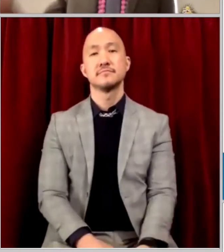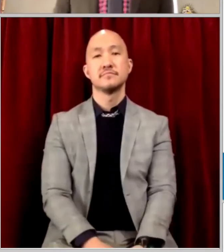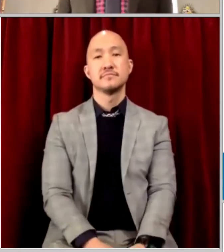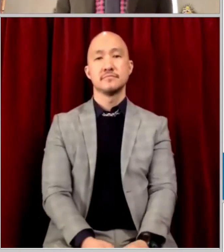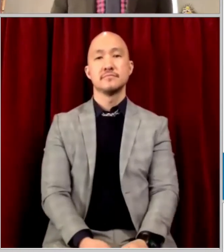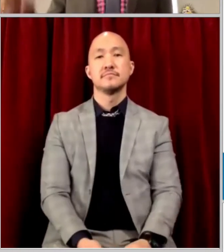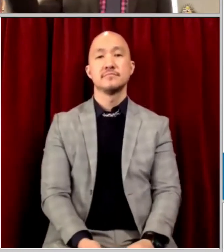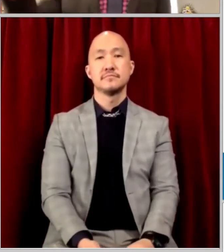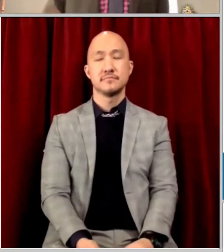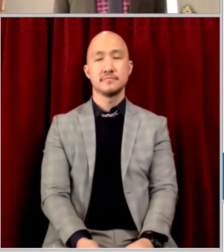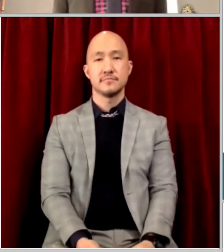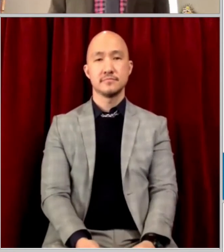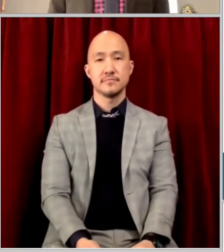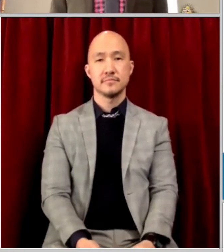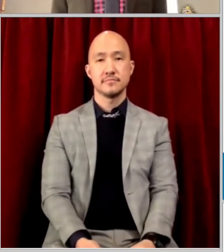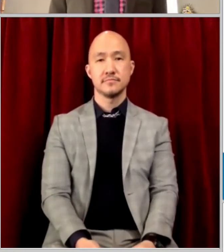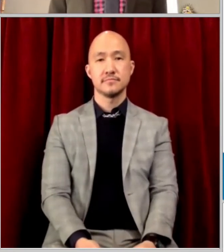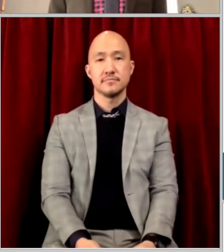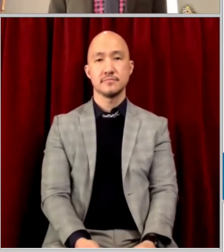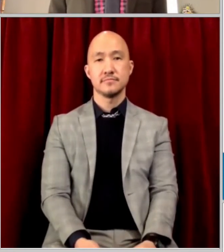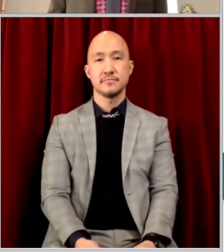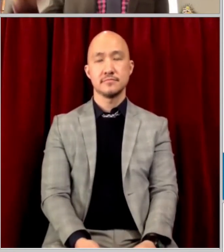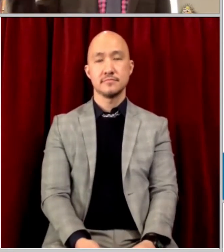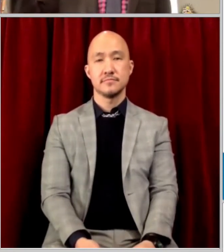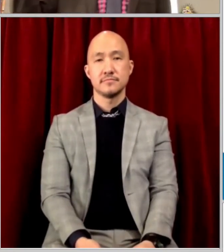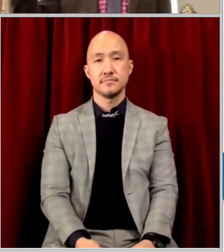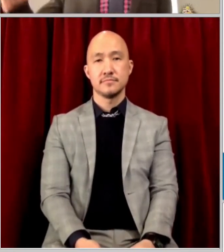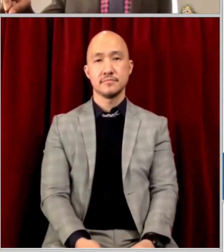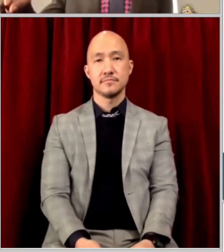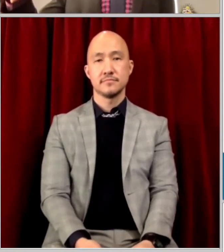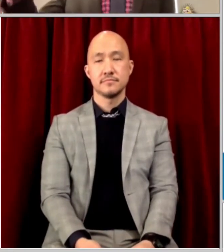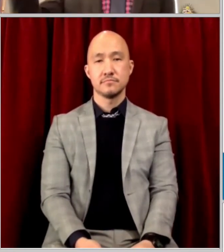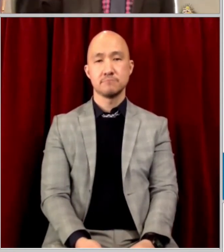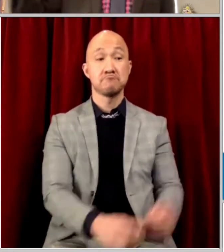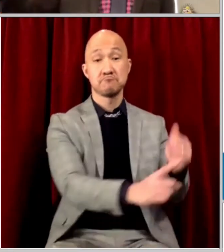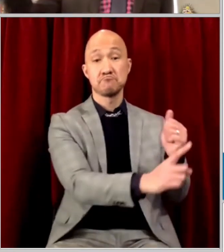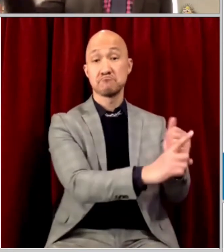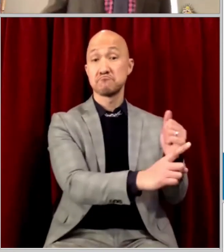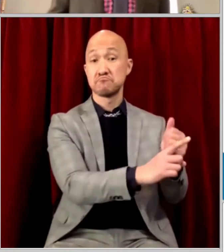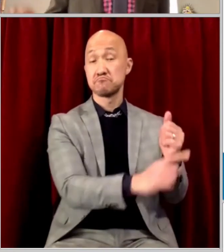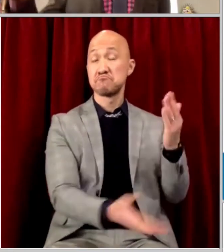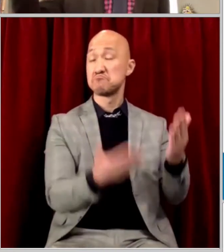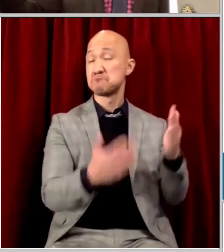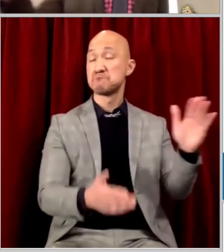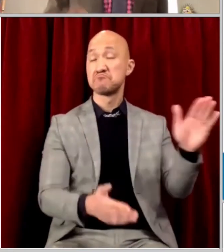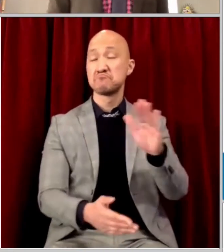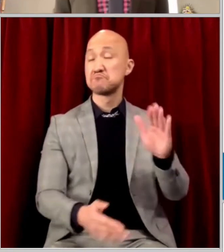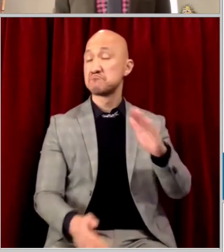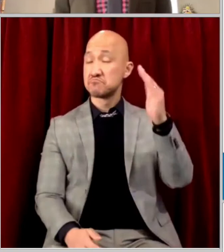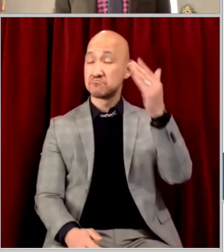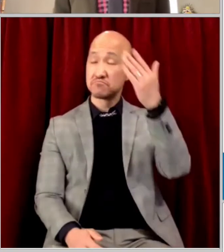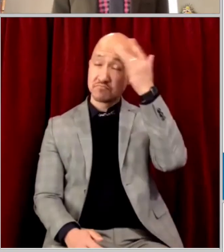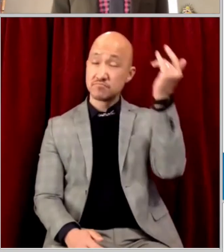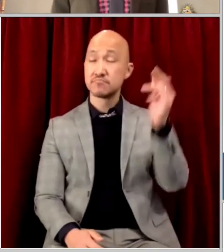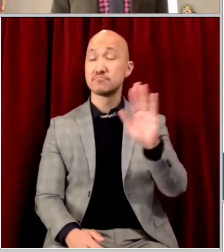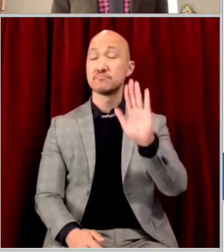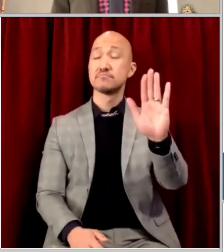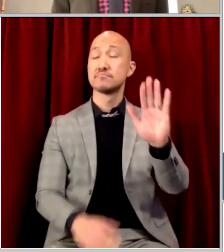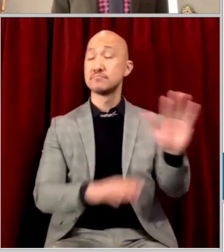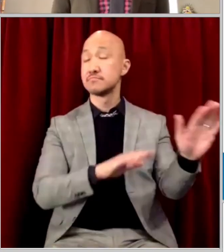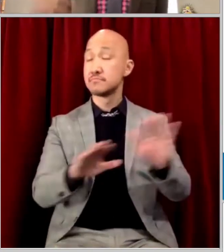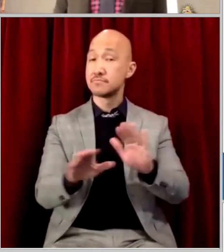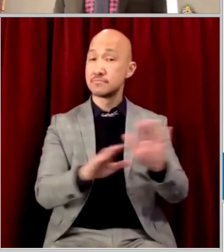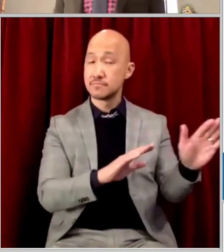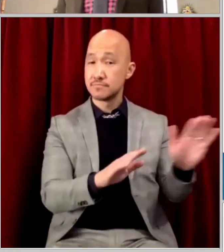of their lives, they will never forget you. Because there will be no one who will ever do what you've just done,